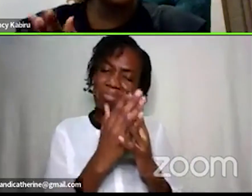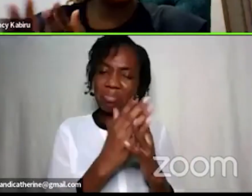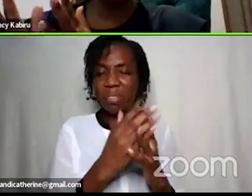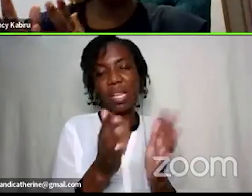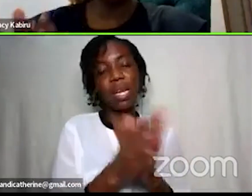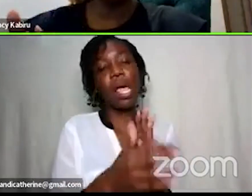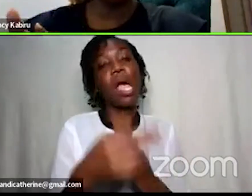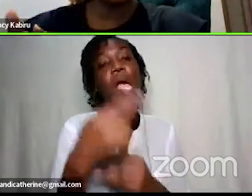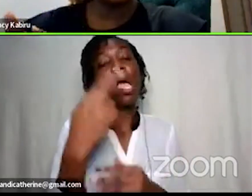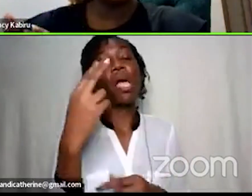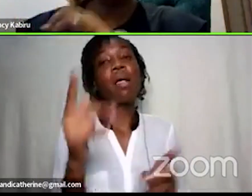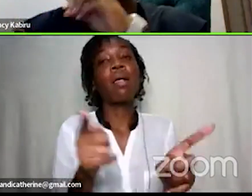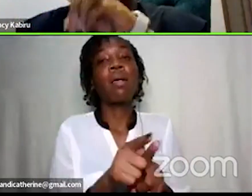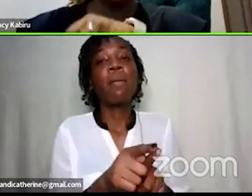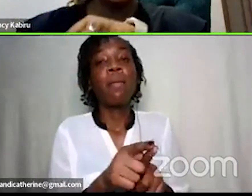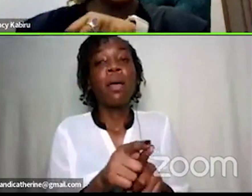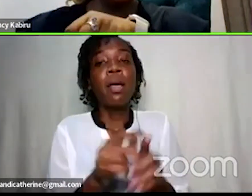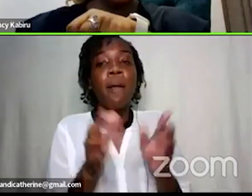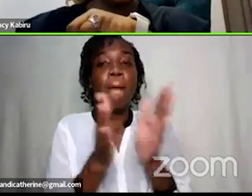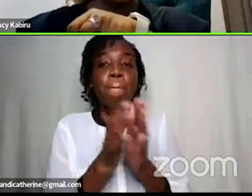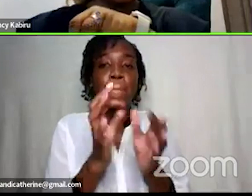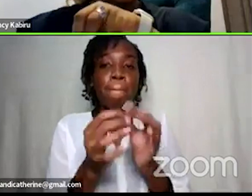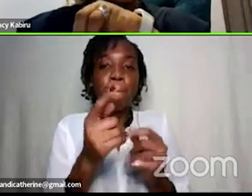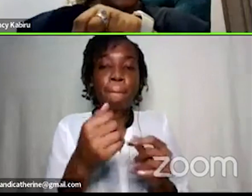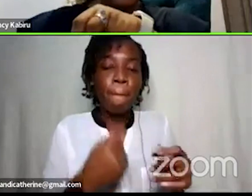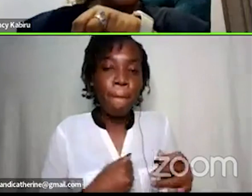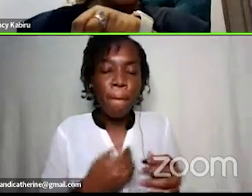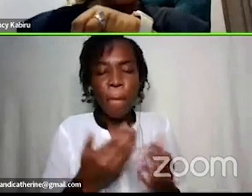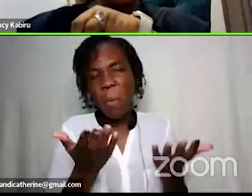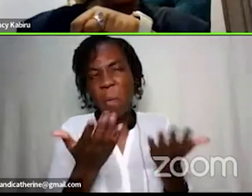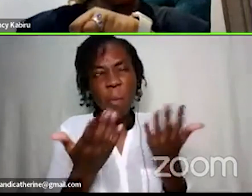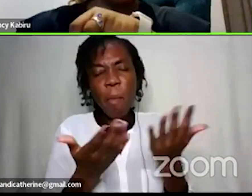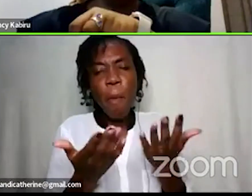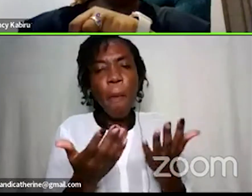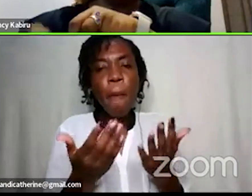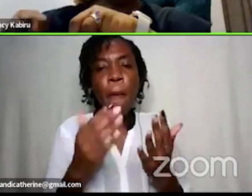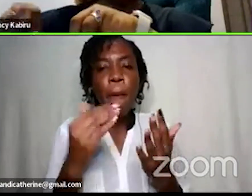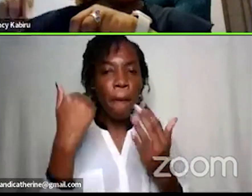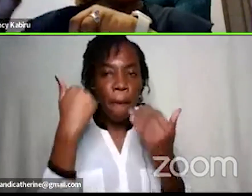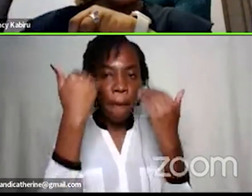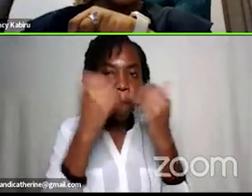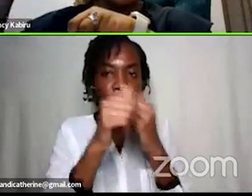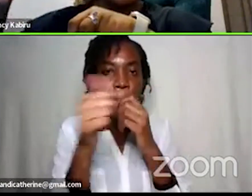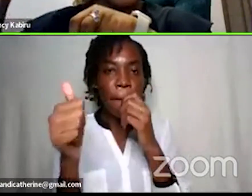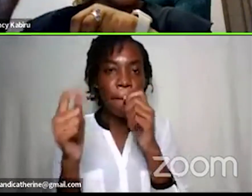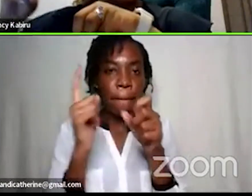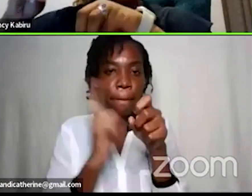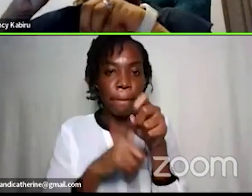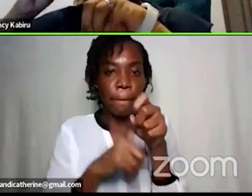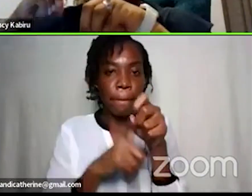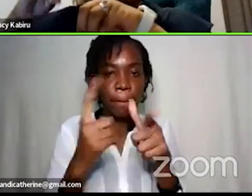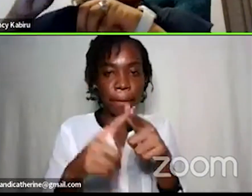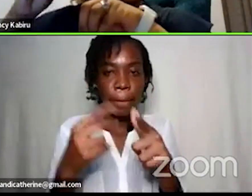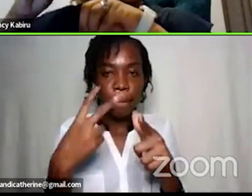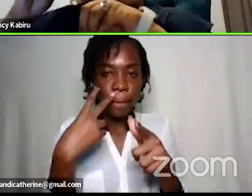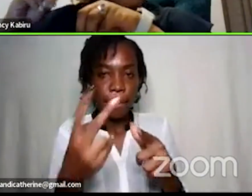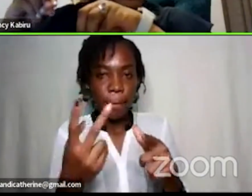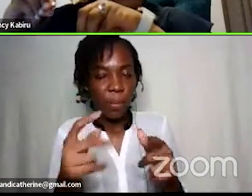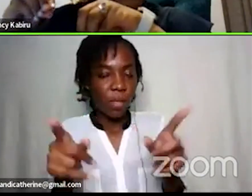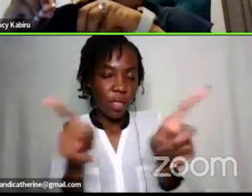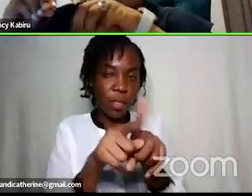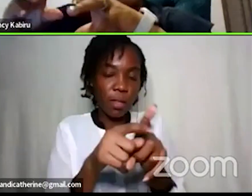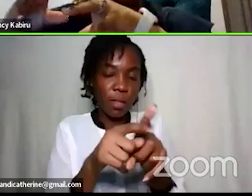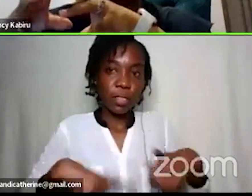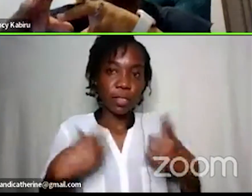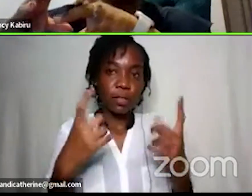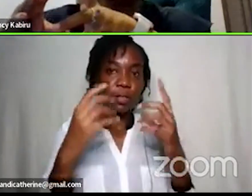okay? So if you had moderate depression as a child, and then you go through a similar life experience as